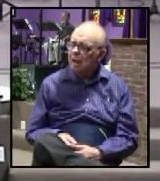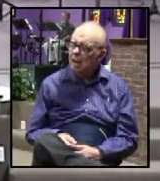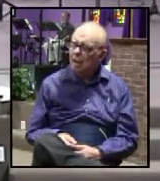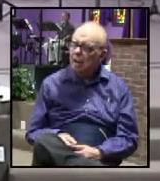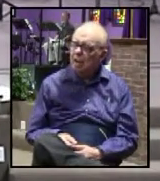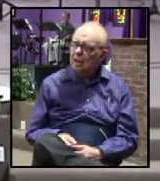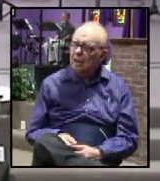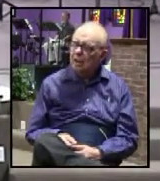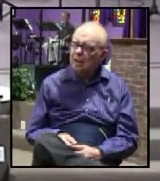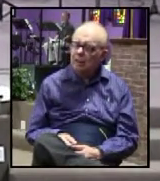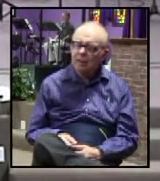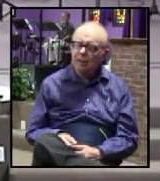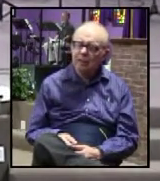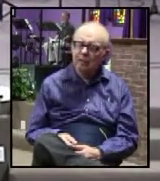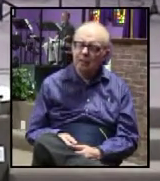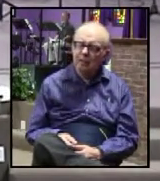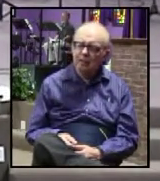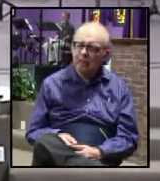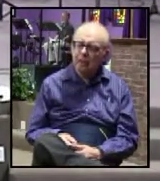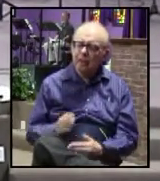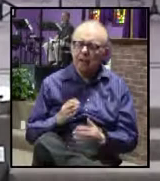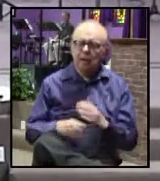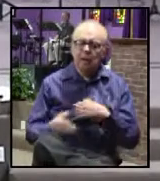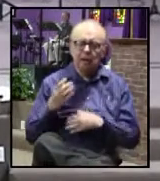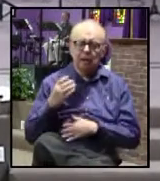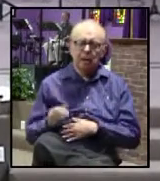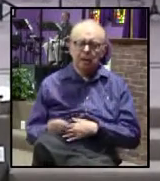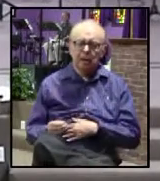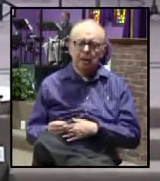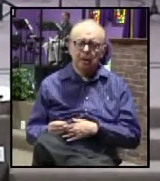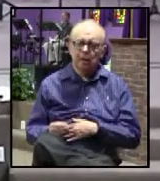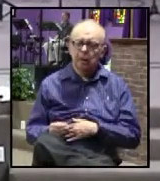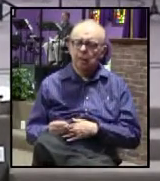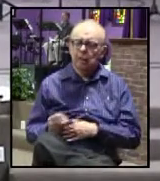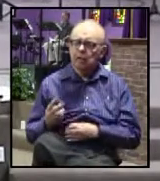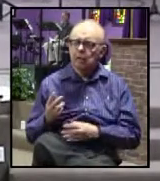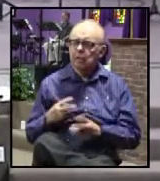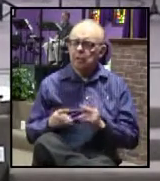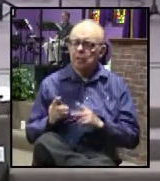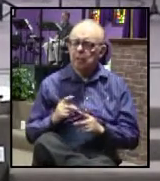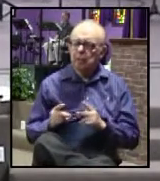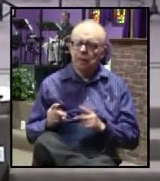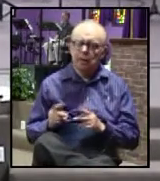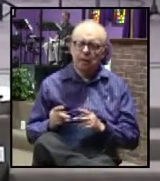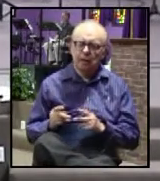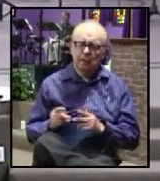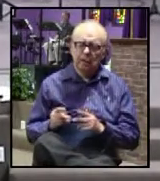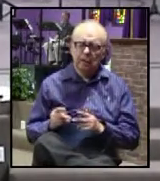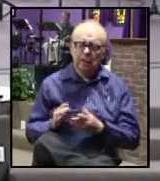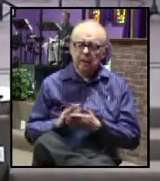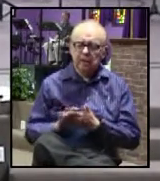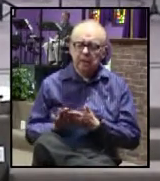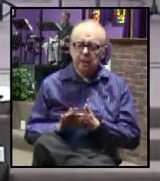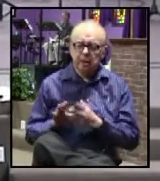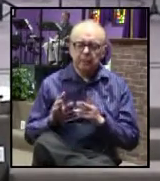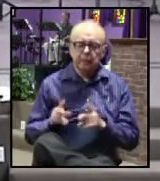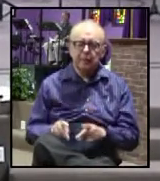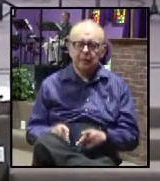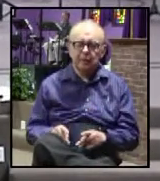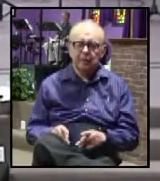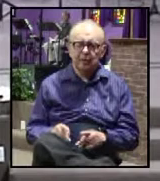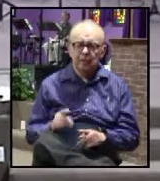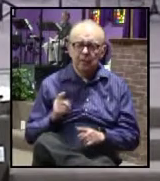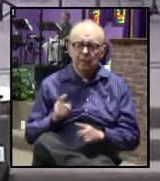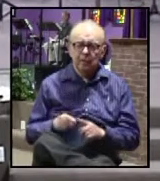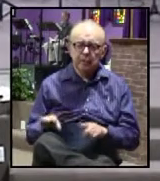That's tough work. It's a humbling experience on both parts. Because you're cleaning an individual who